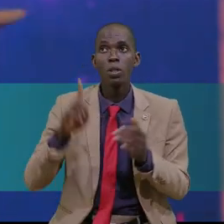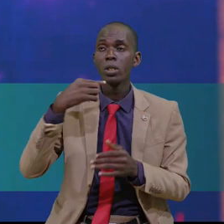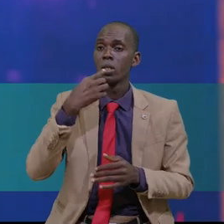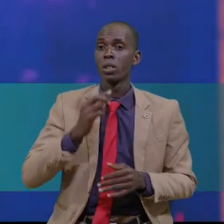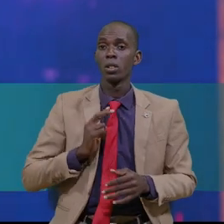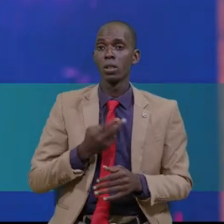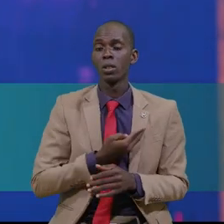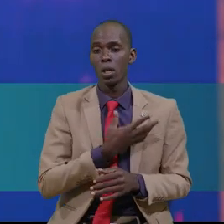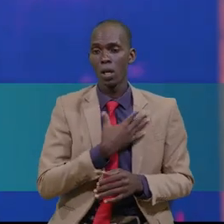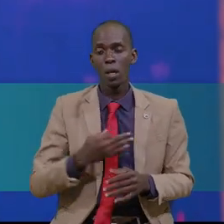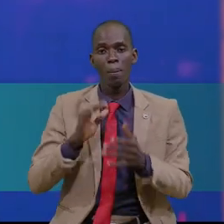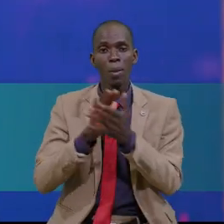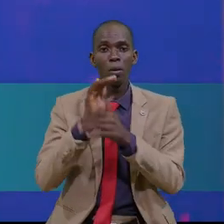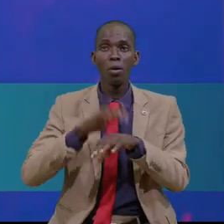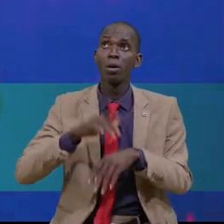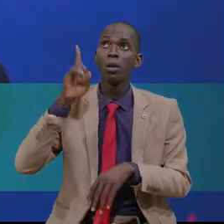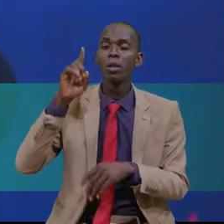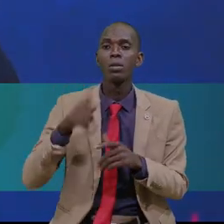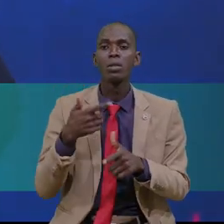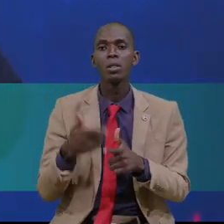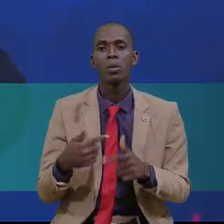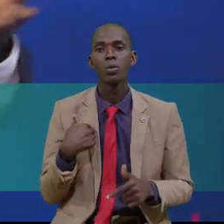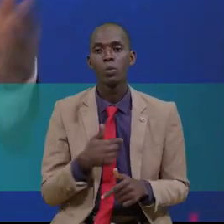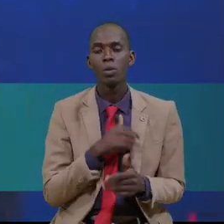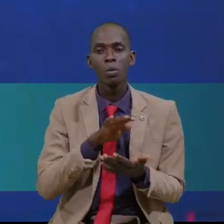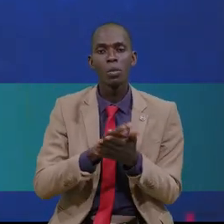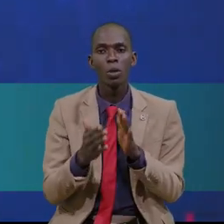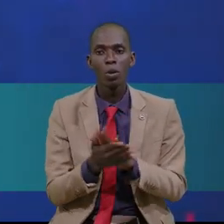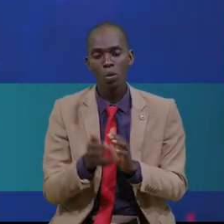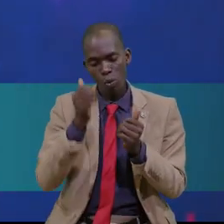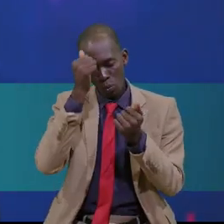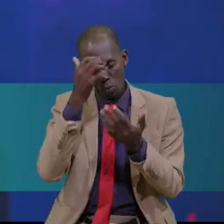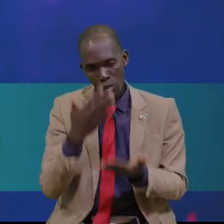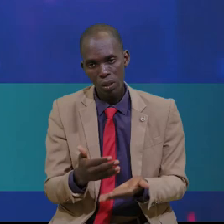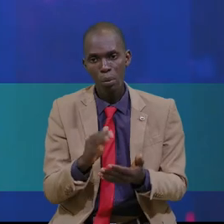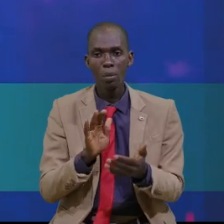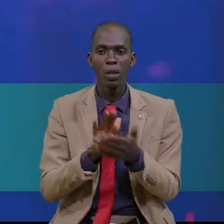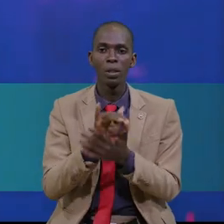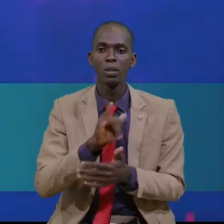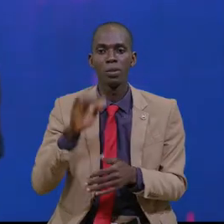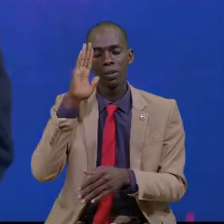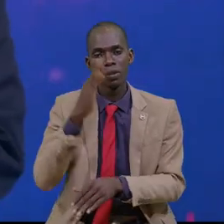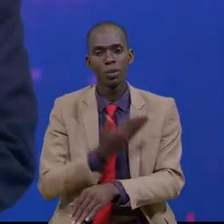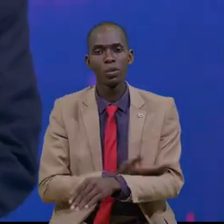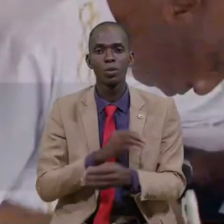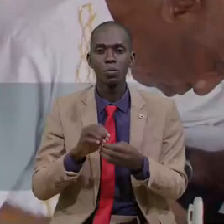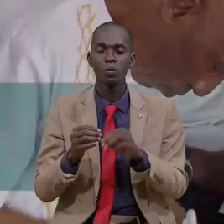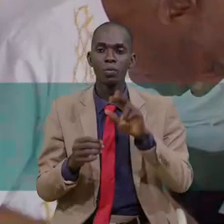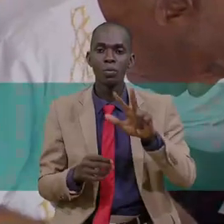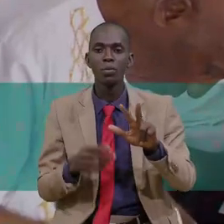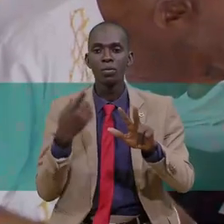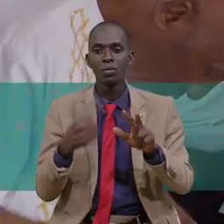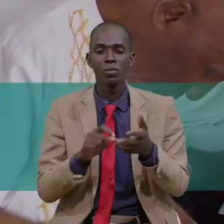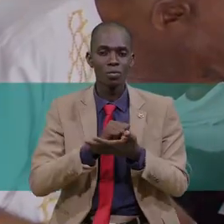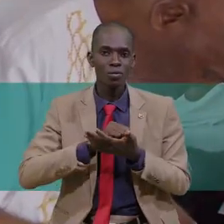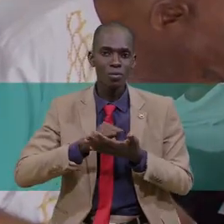him, we become obedient believing sons. Number three is the sanctification for